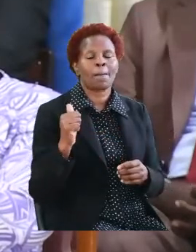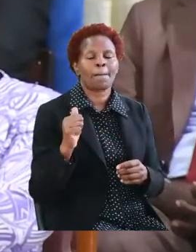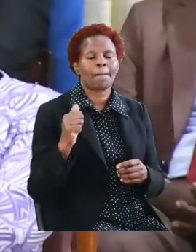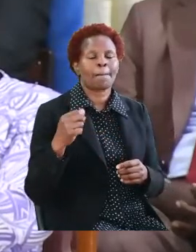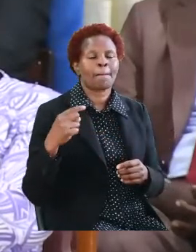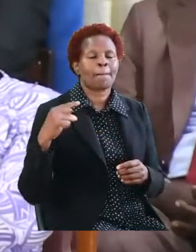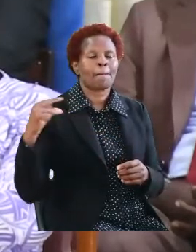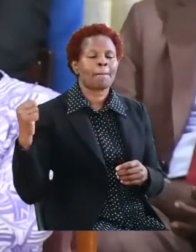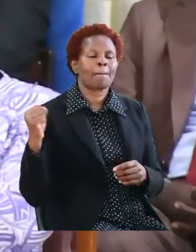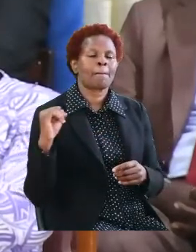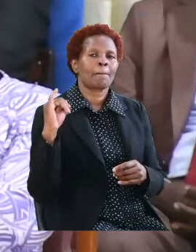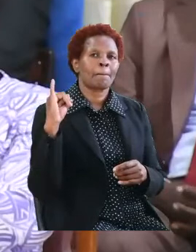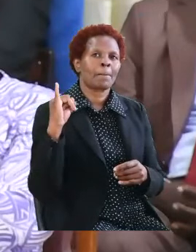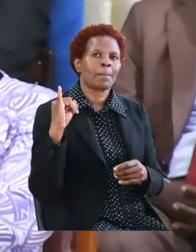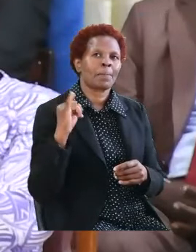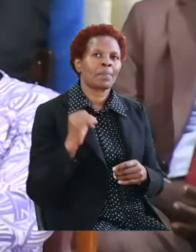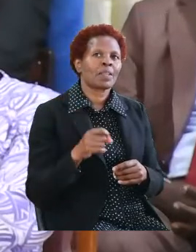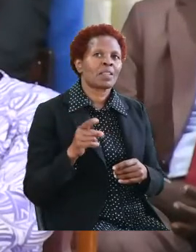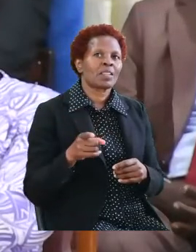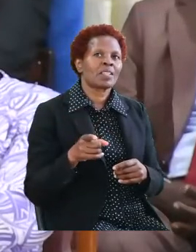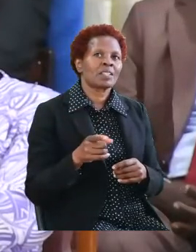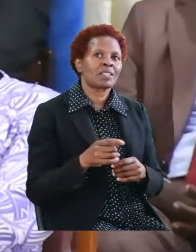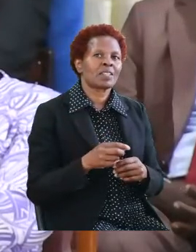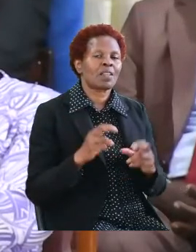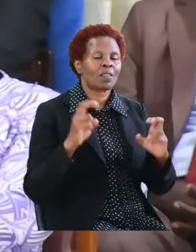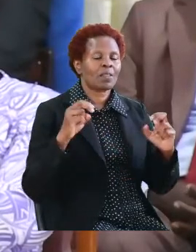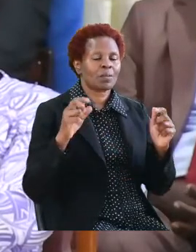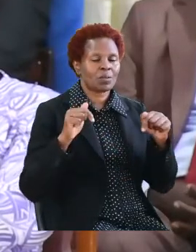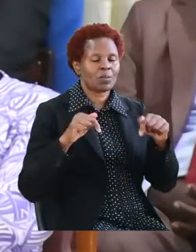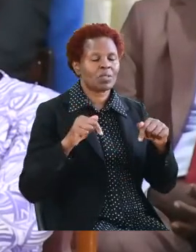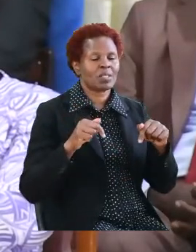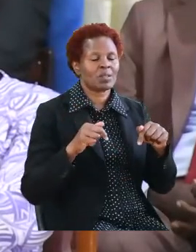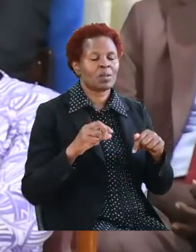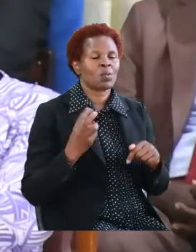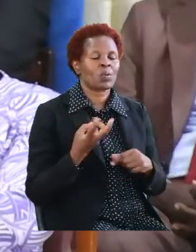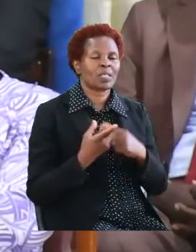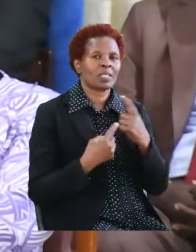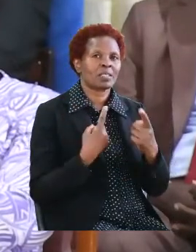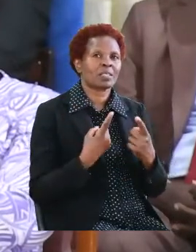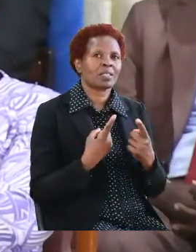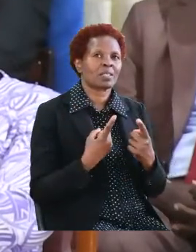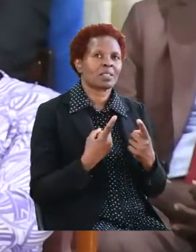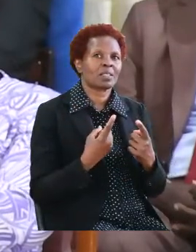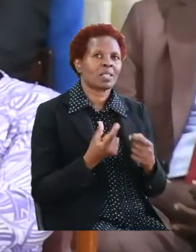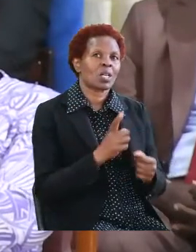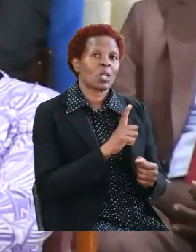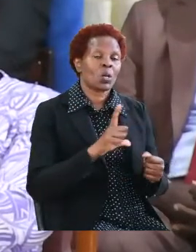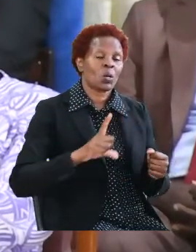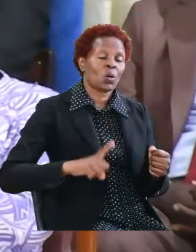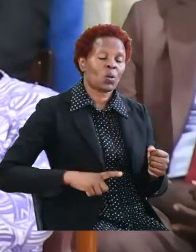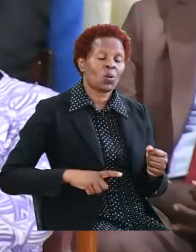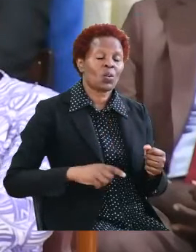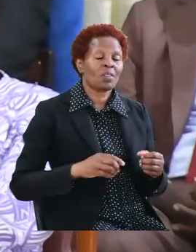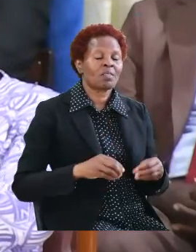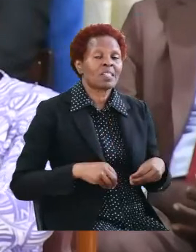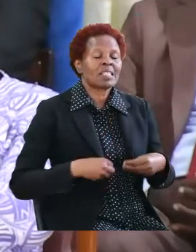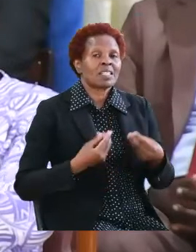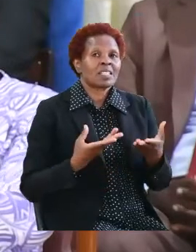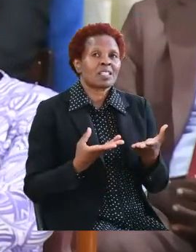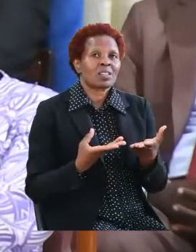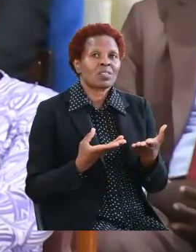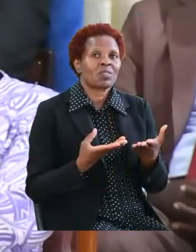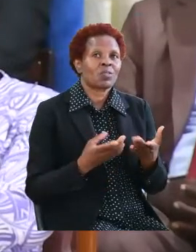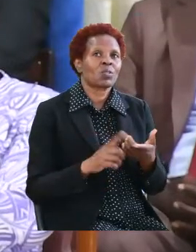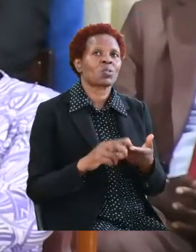And today, the theme of this Sunday, we are saying, the Lord will provide, or